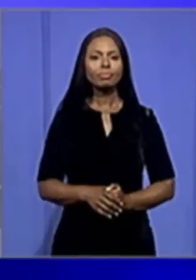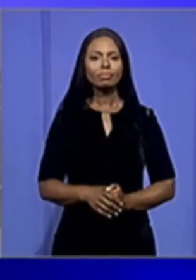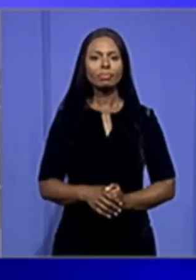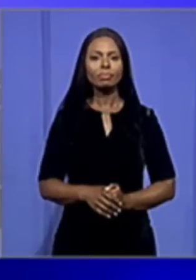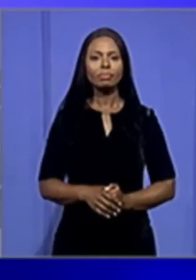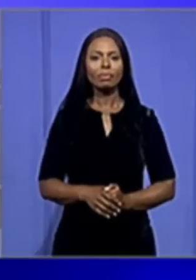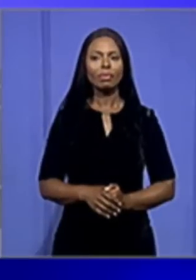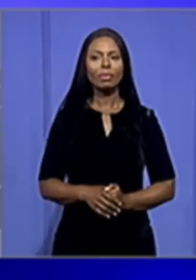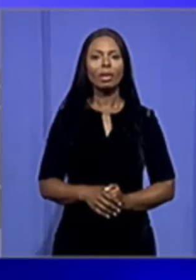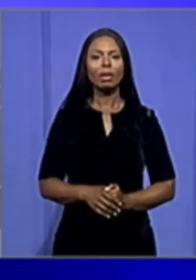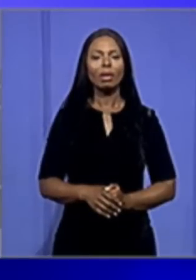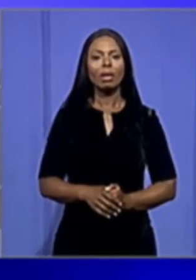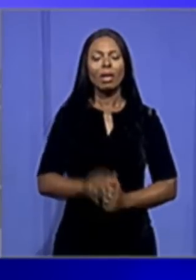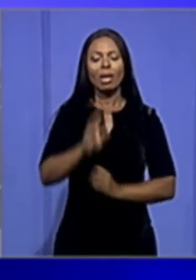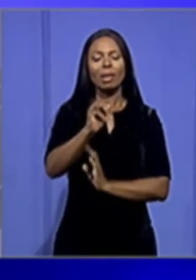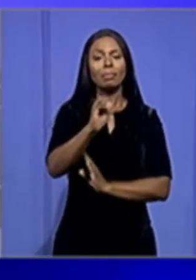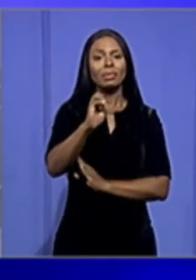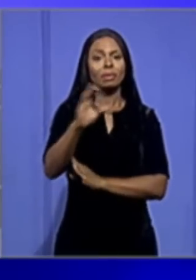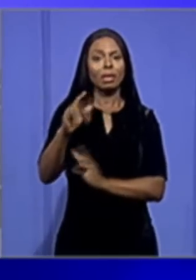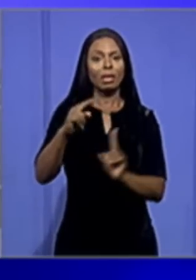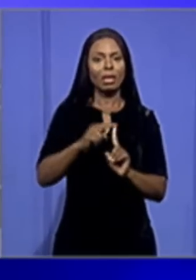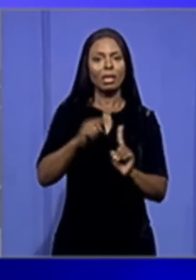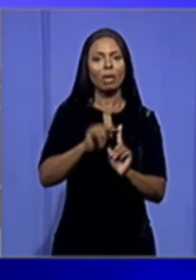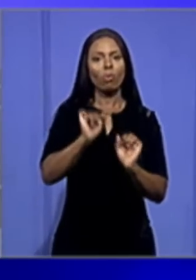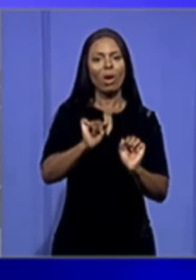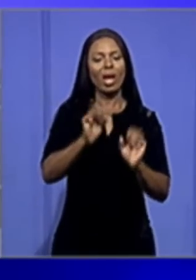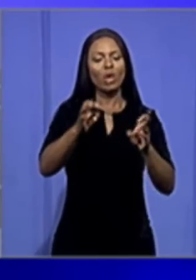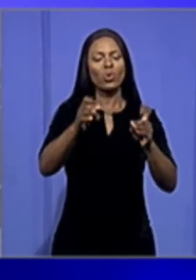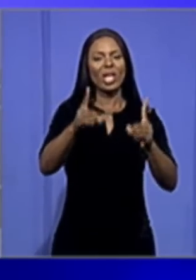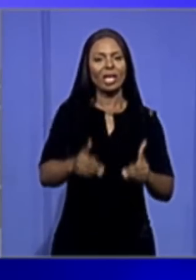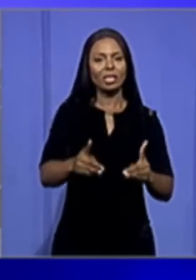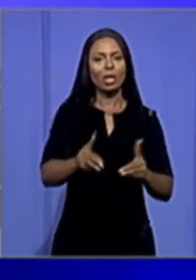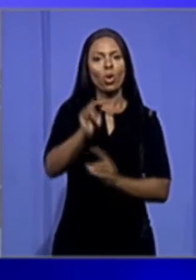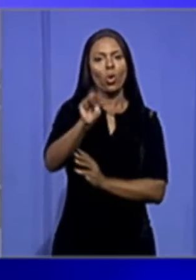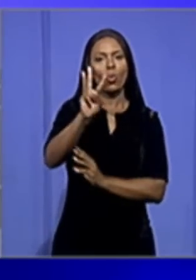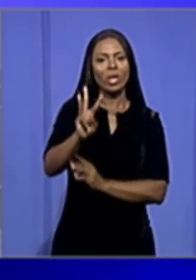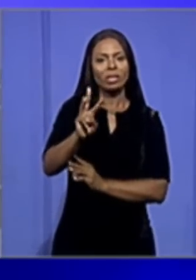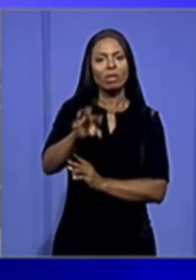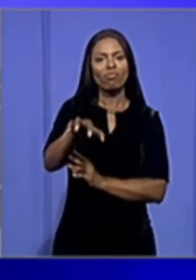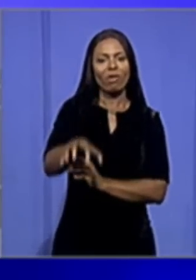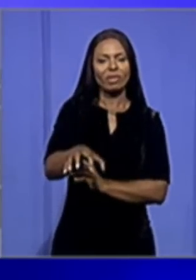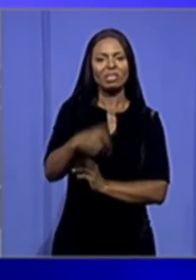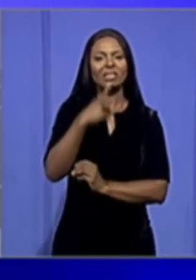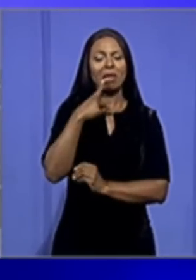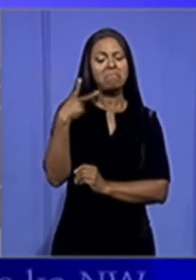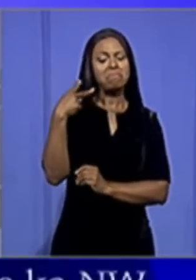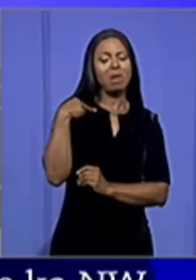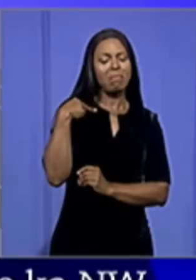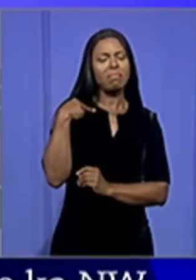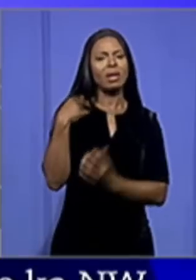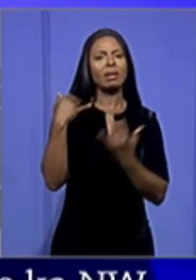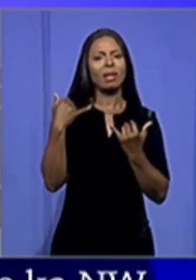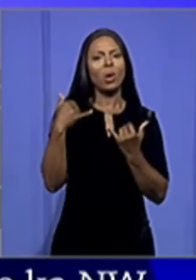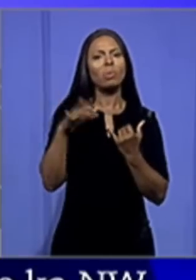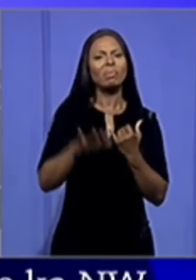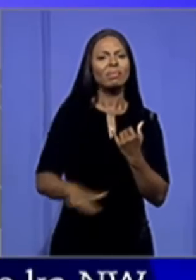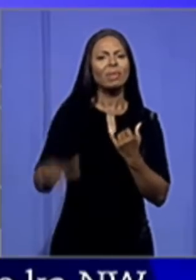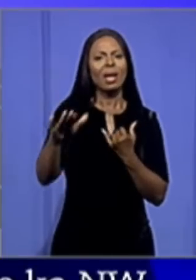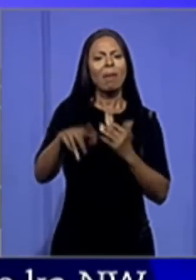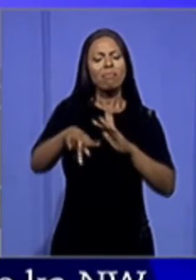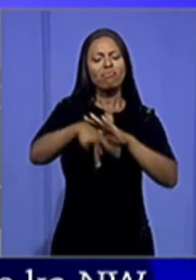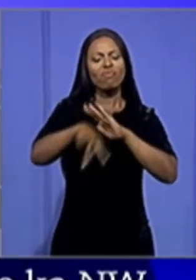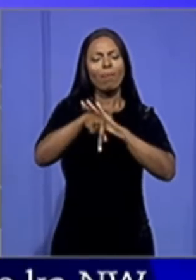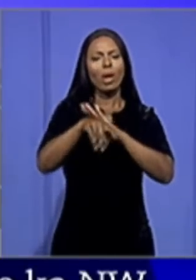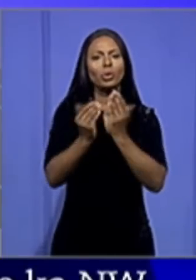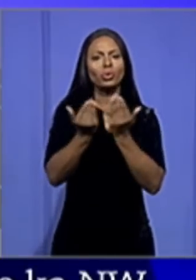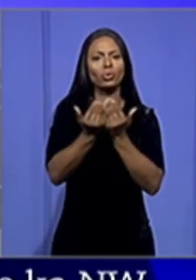Molekgotla phetiši wa thuto ka Northwest Viola Mutsumi o re o hlabja ke dihlong ka seemo sa bjale sa sekolo sa primary